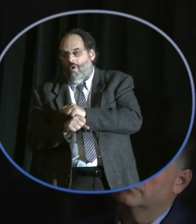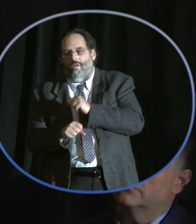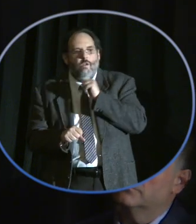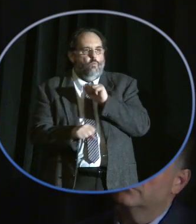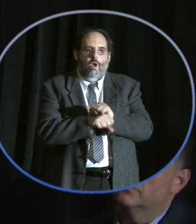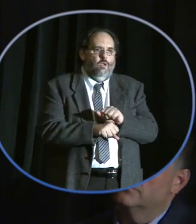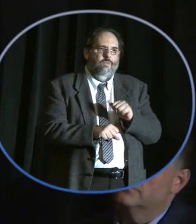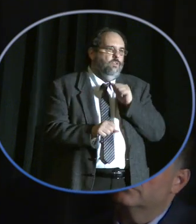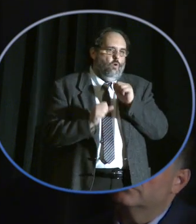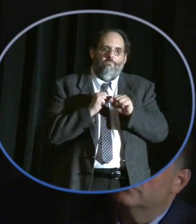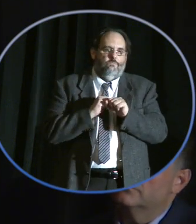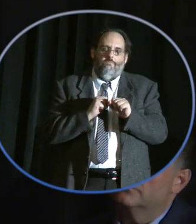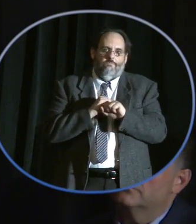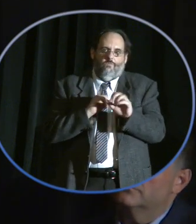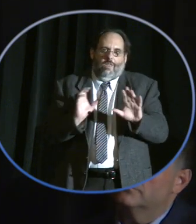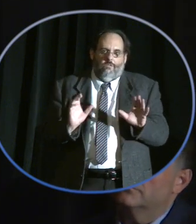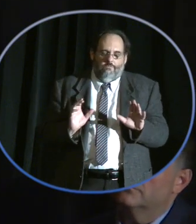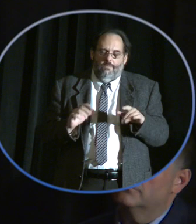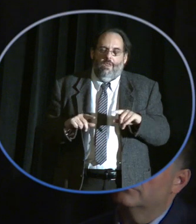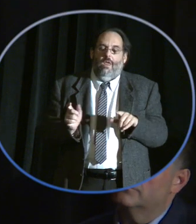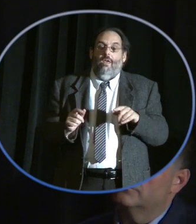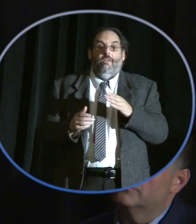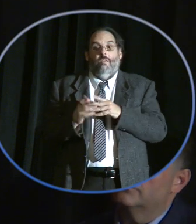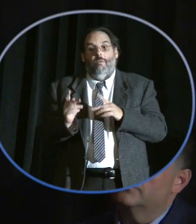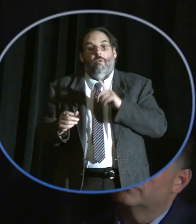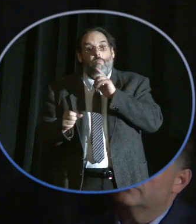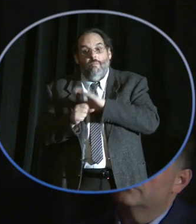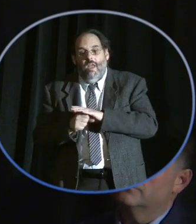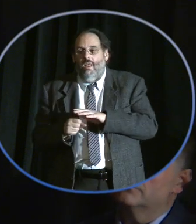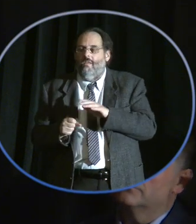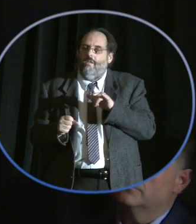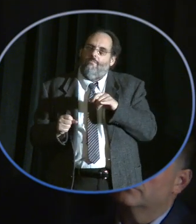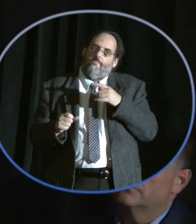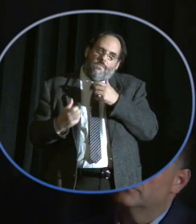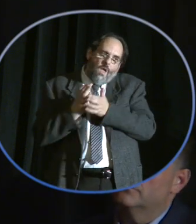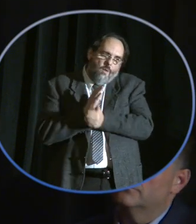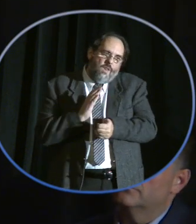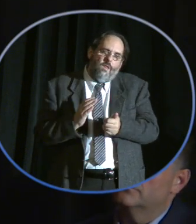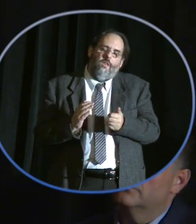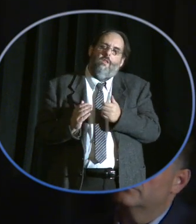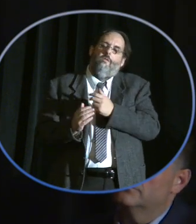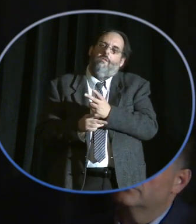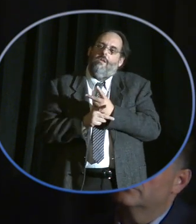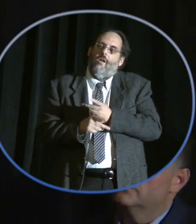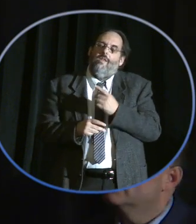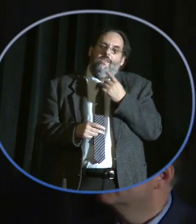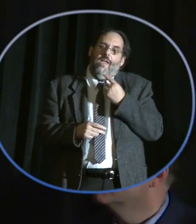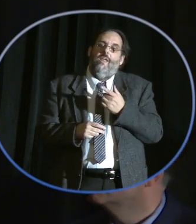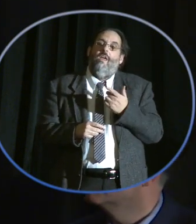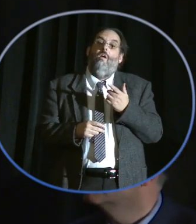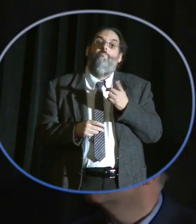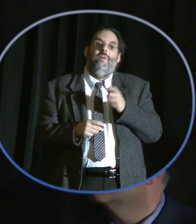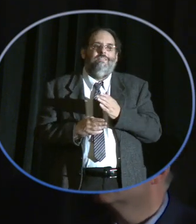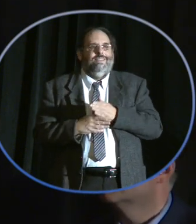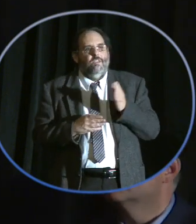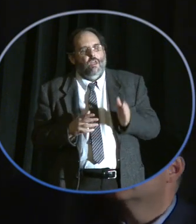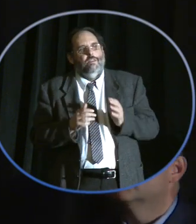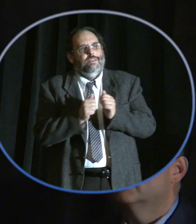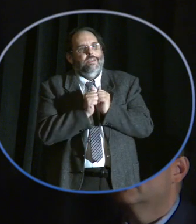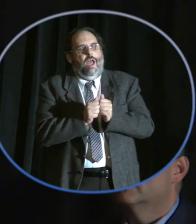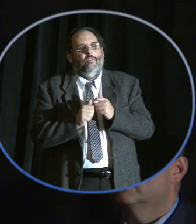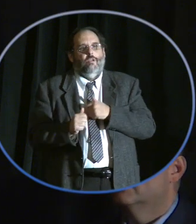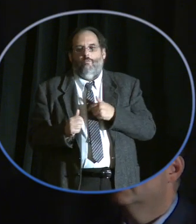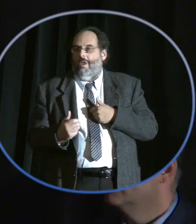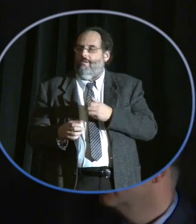stray, right? And so we had people who were committed, who were competent, who were caring, that said we can get this done together, and